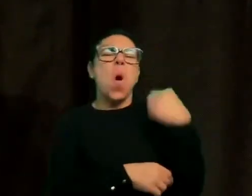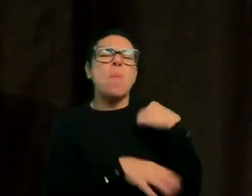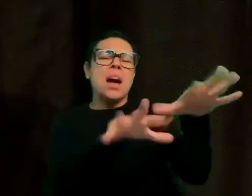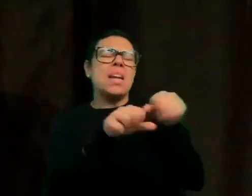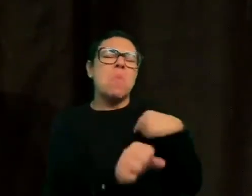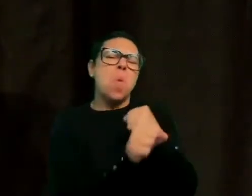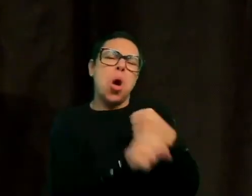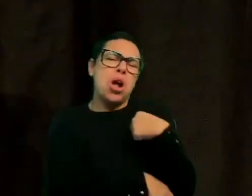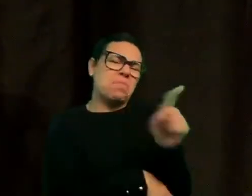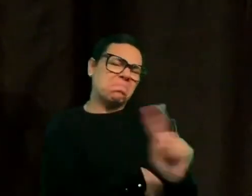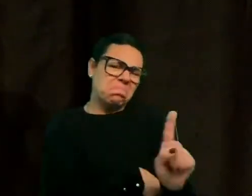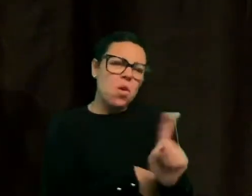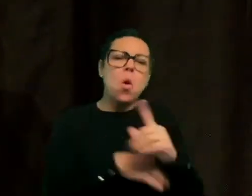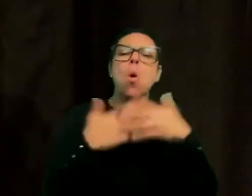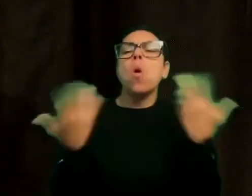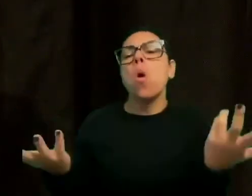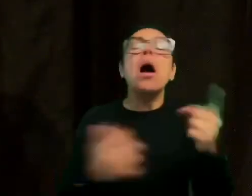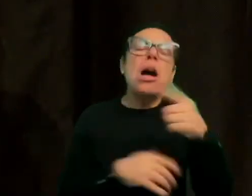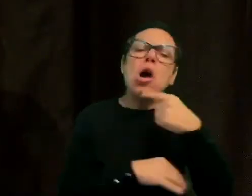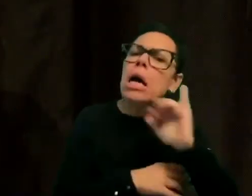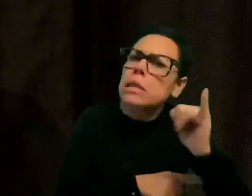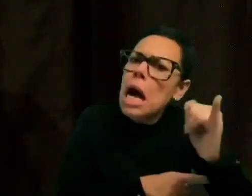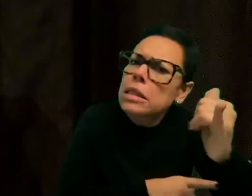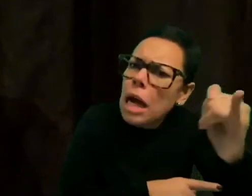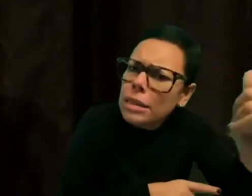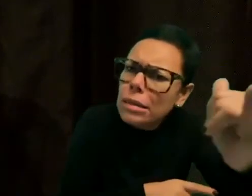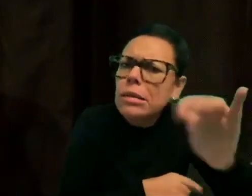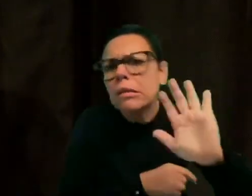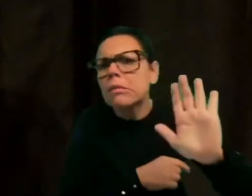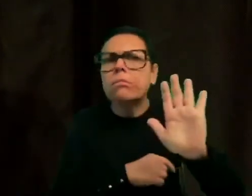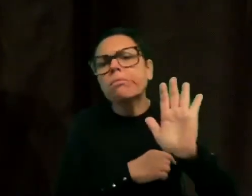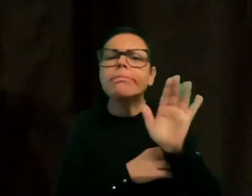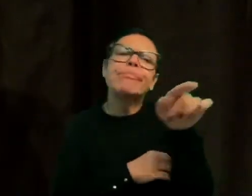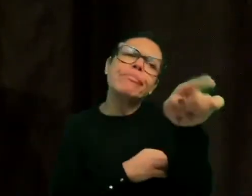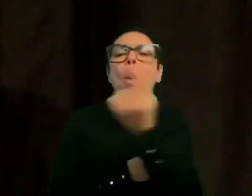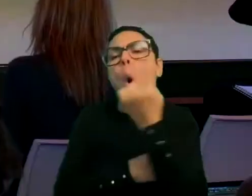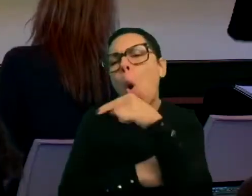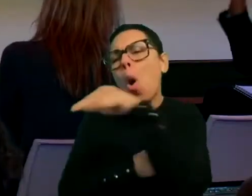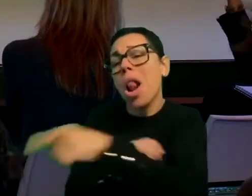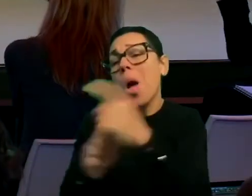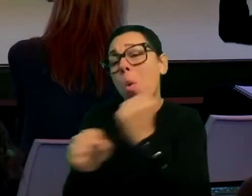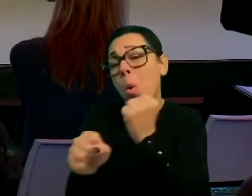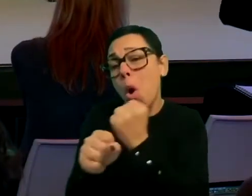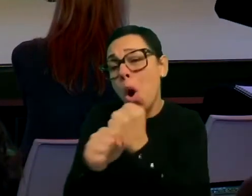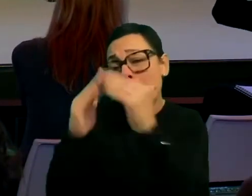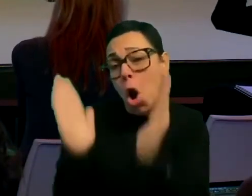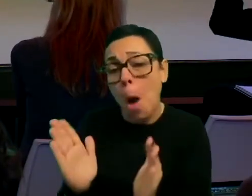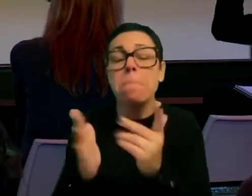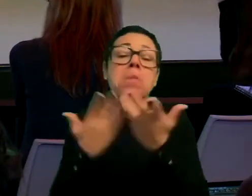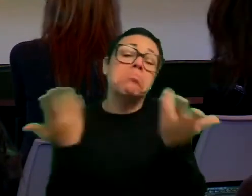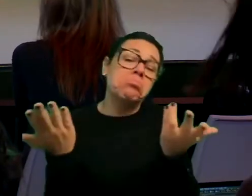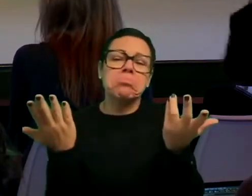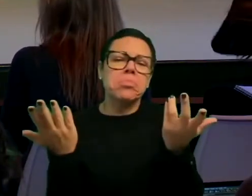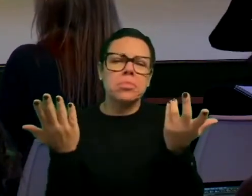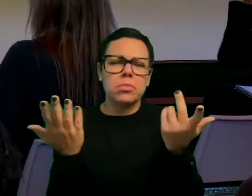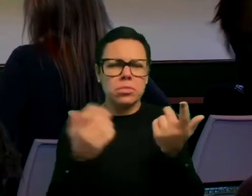for specific aspects like care work or libraries. When I go around to cities, they say, well, we have a great program. And